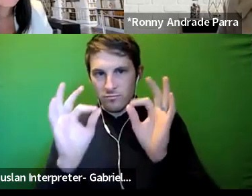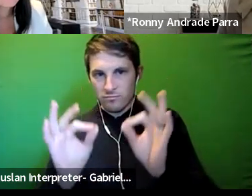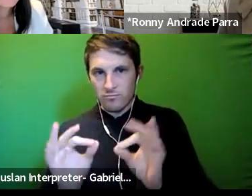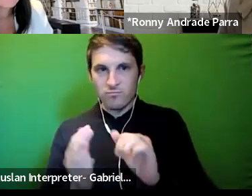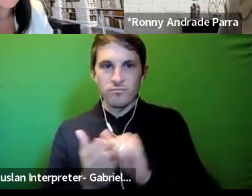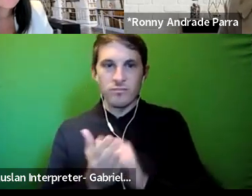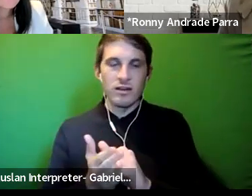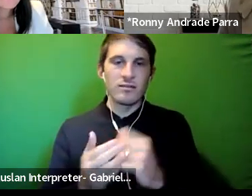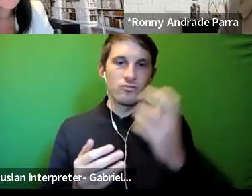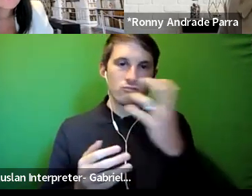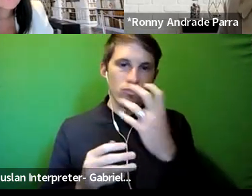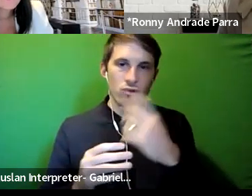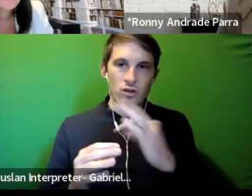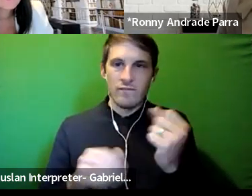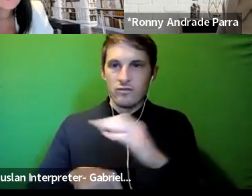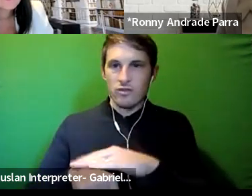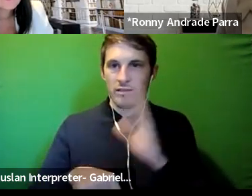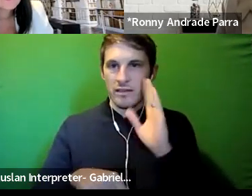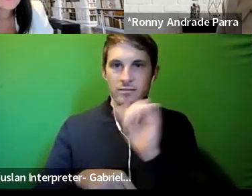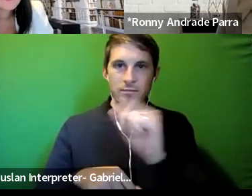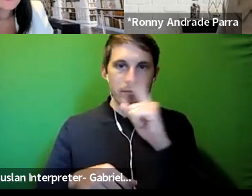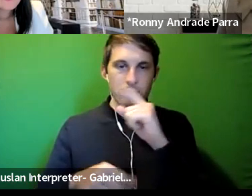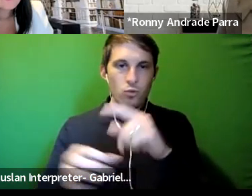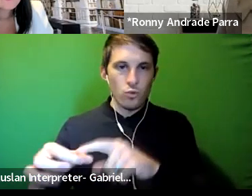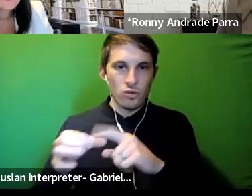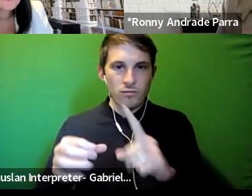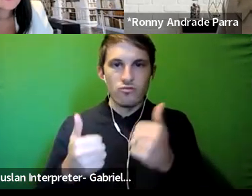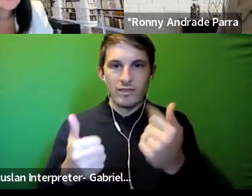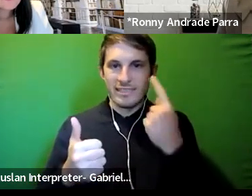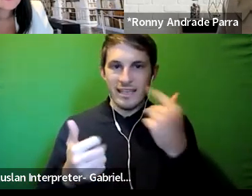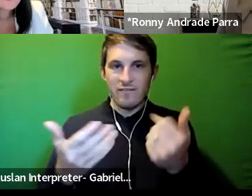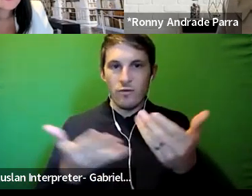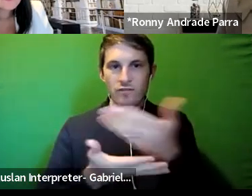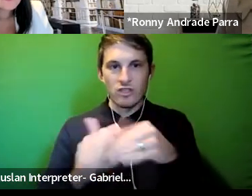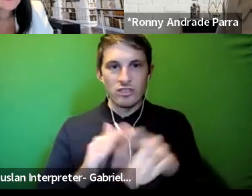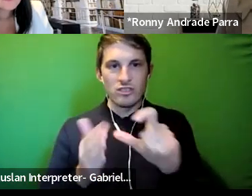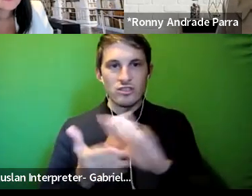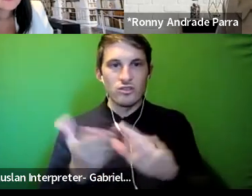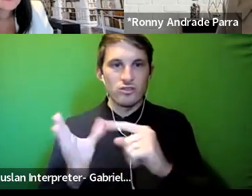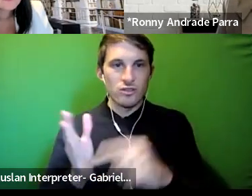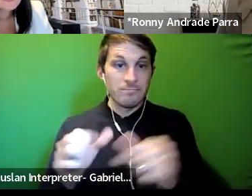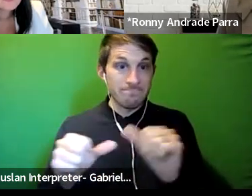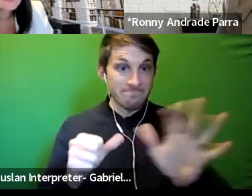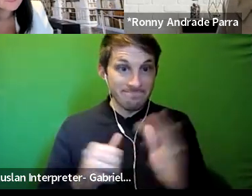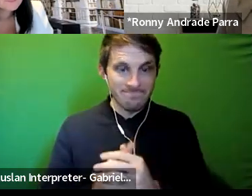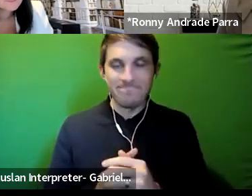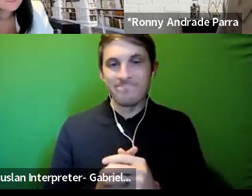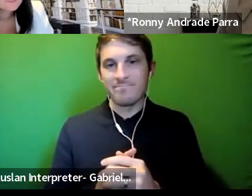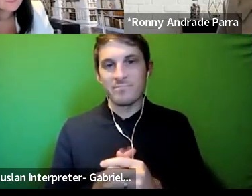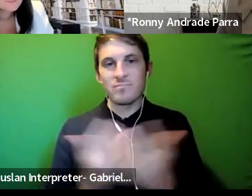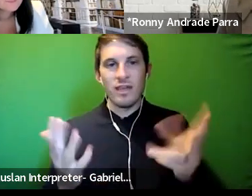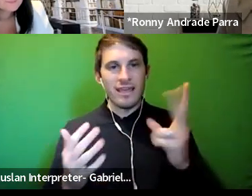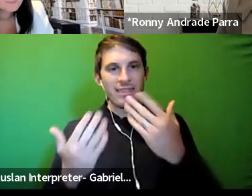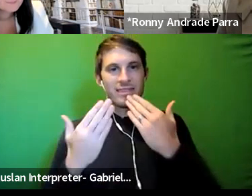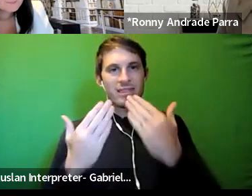we didn't get a chance to get to people's questions, but it was fantastic to see the conversation happening in the chat. So once again, thank you,